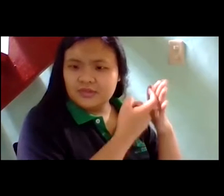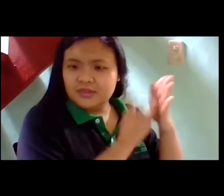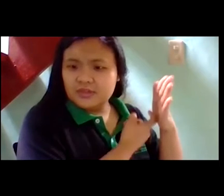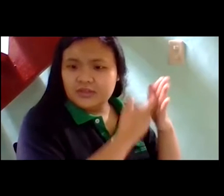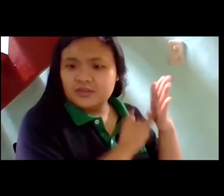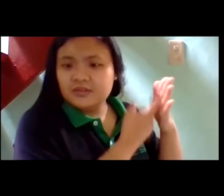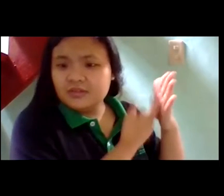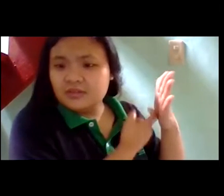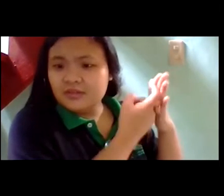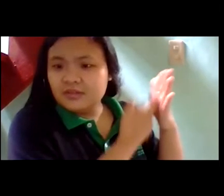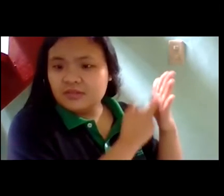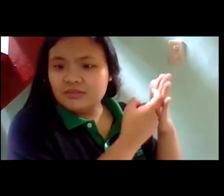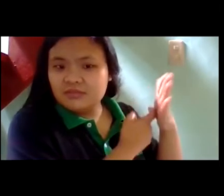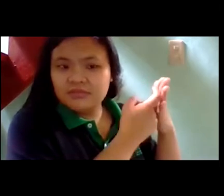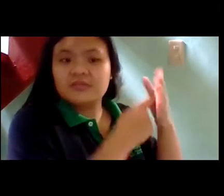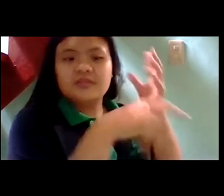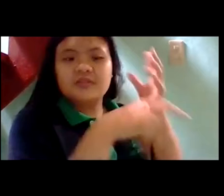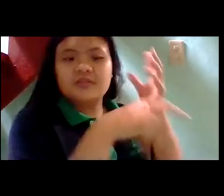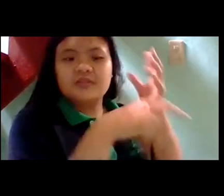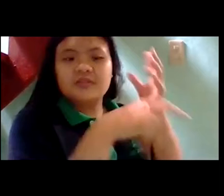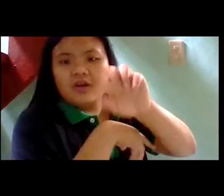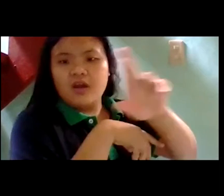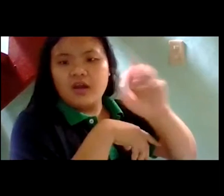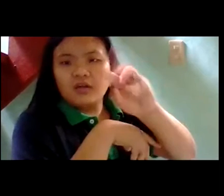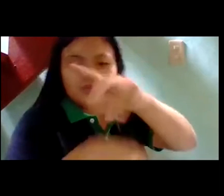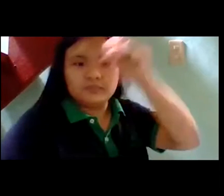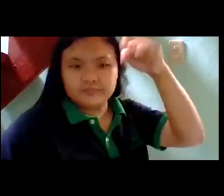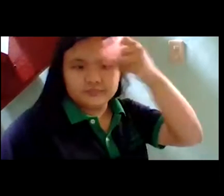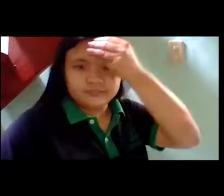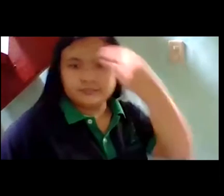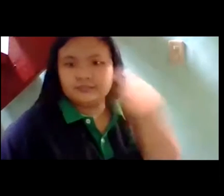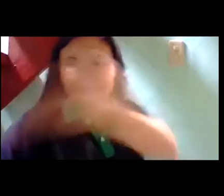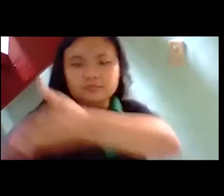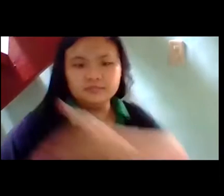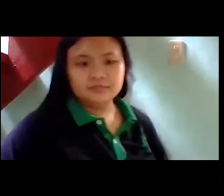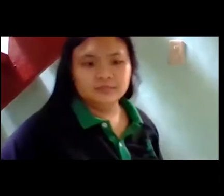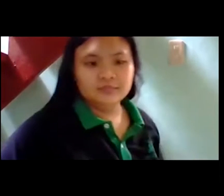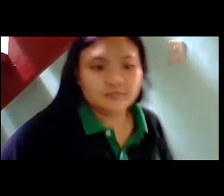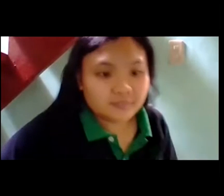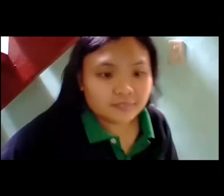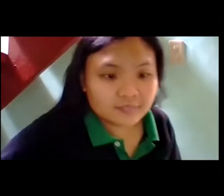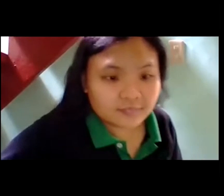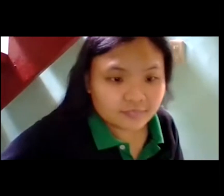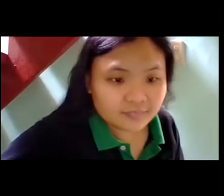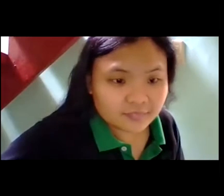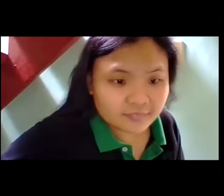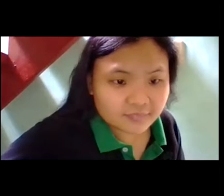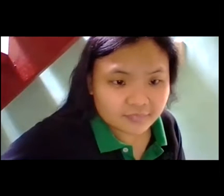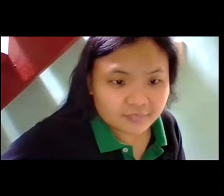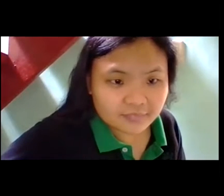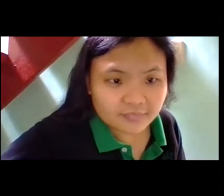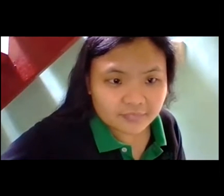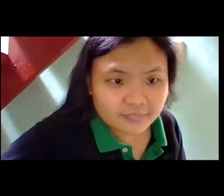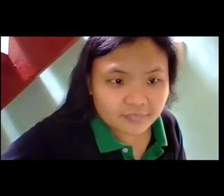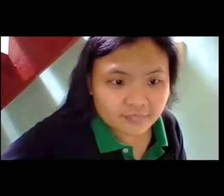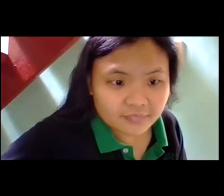Or there's another way for an eraser. Here's eraser as well. But we'll put that in the